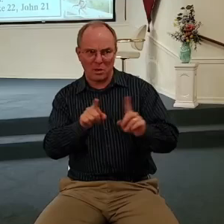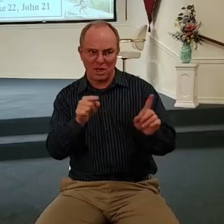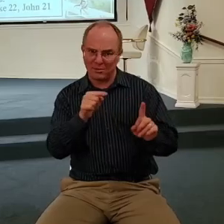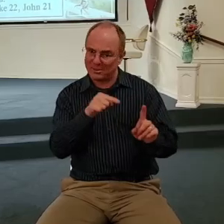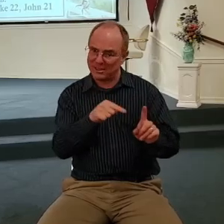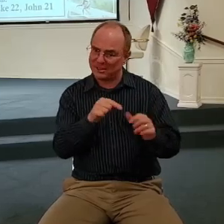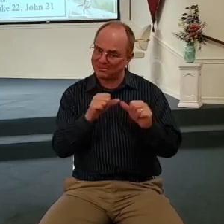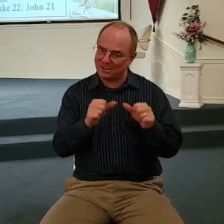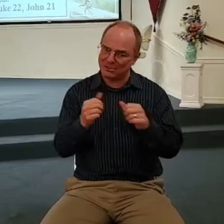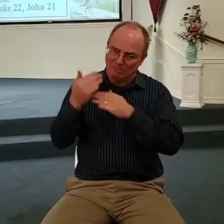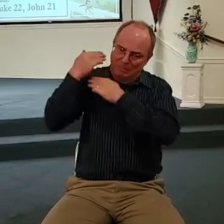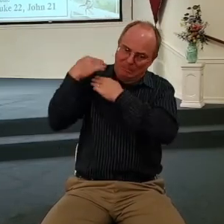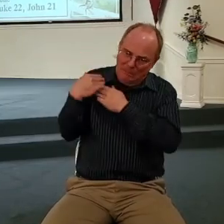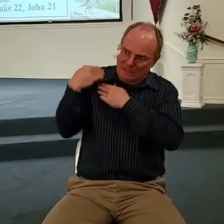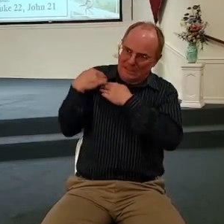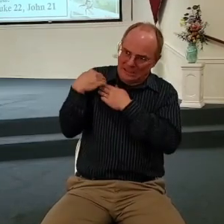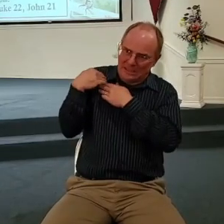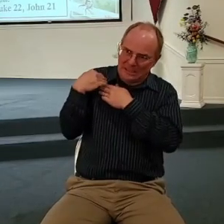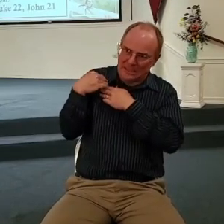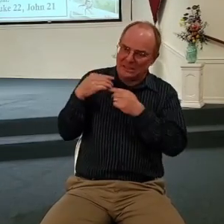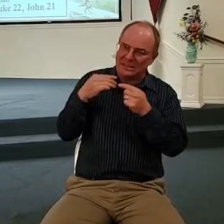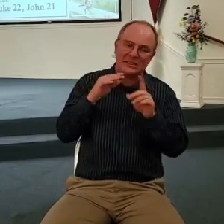stain of the action.